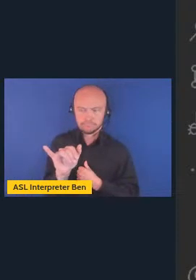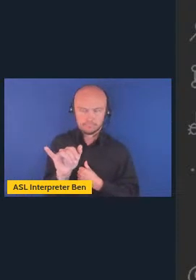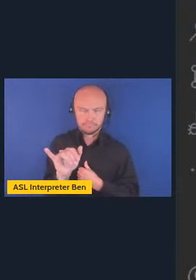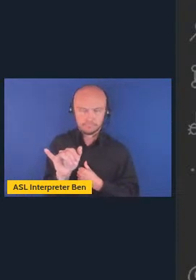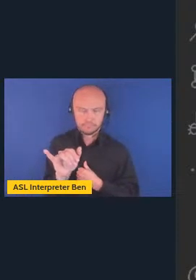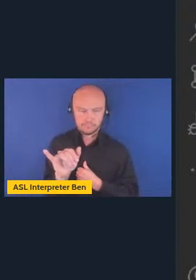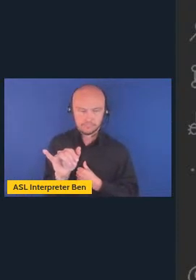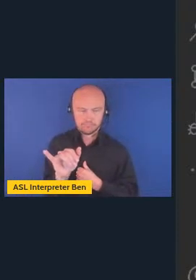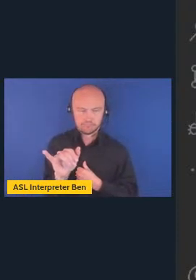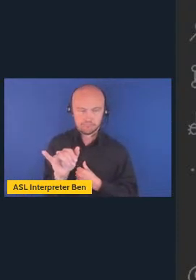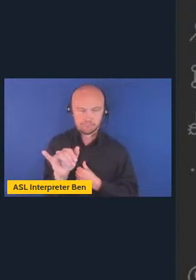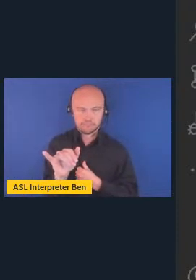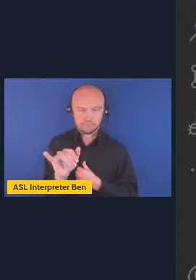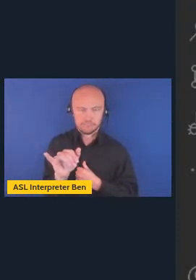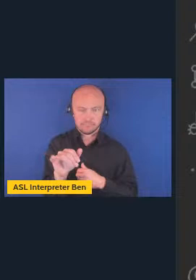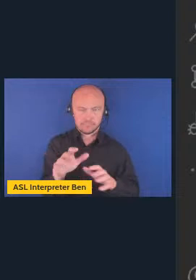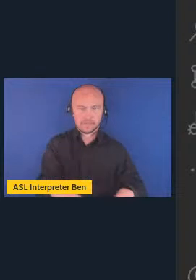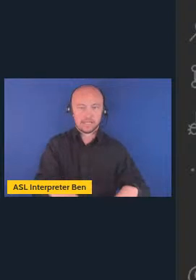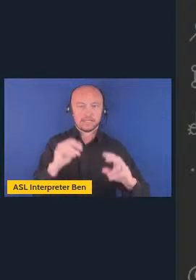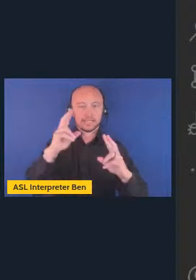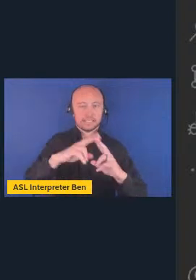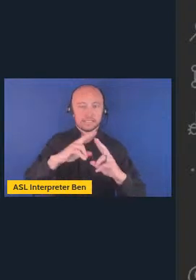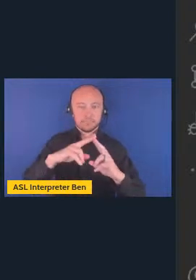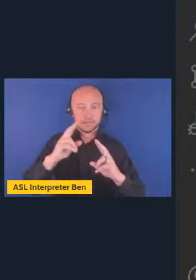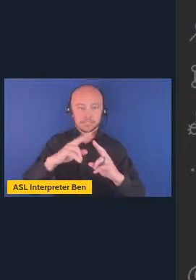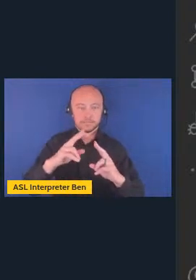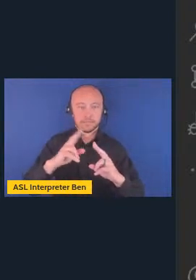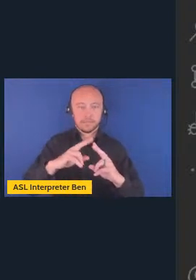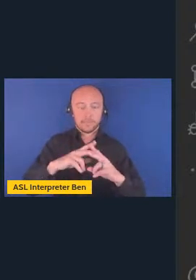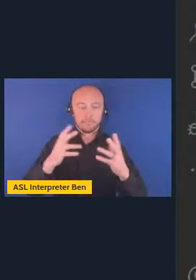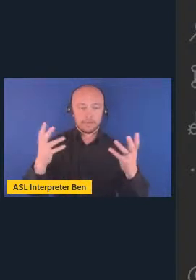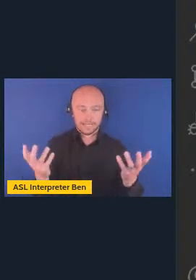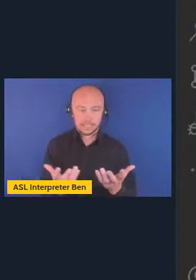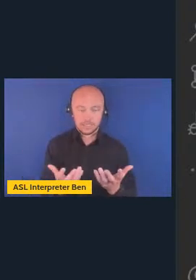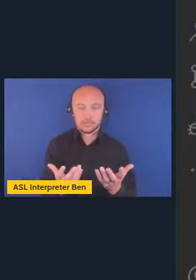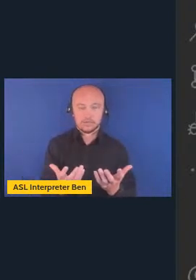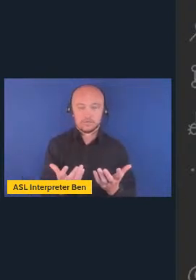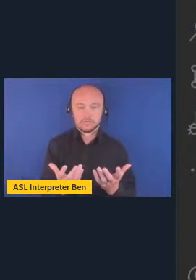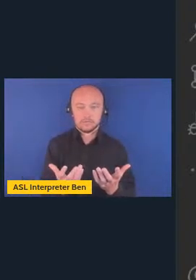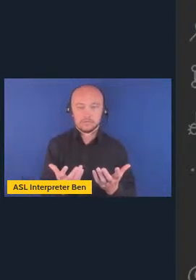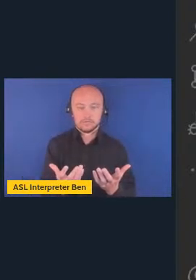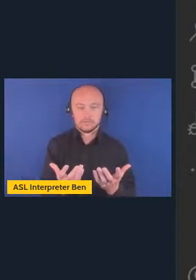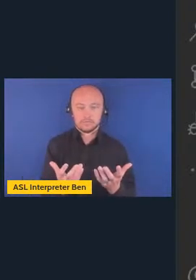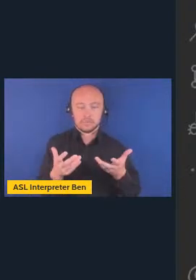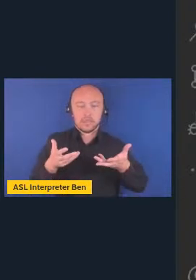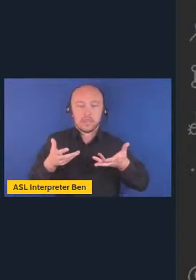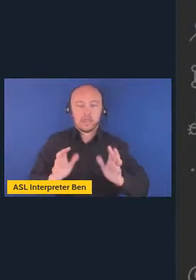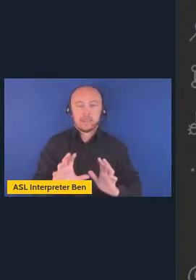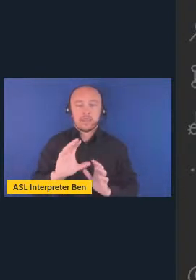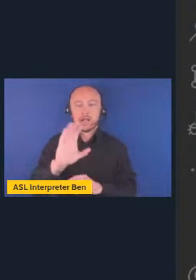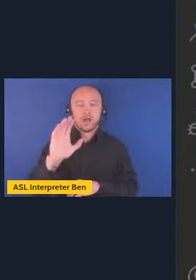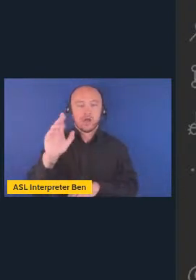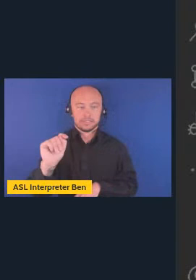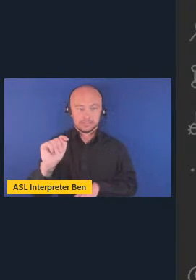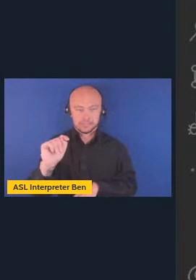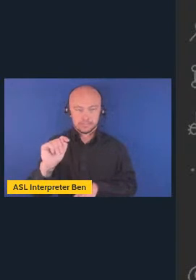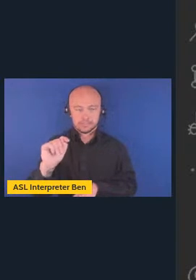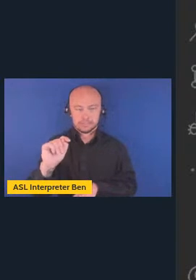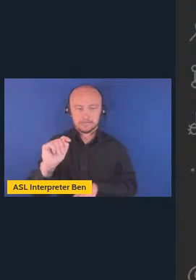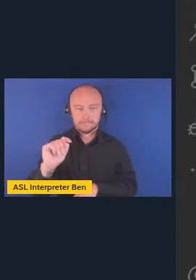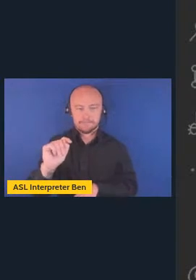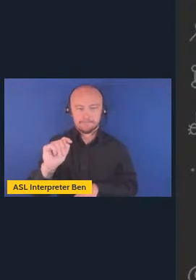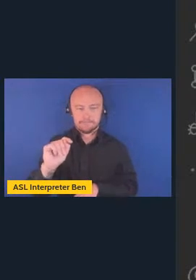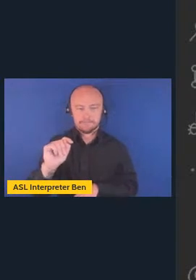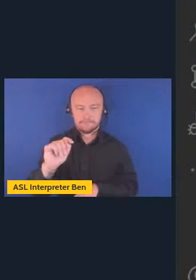and it takes the body. The body here will be, let's do let content,